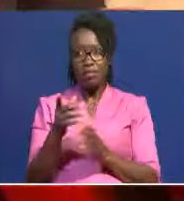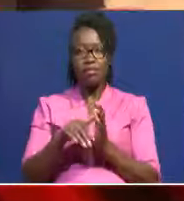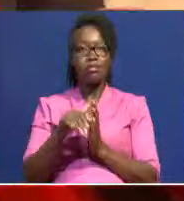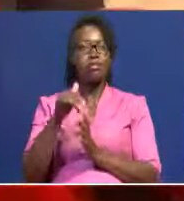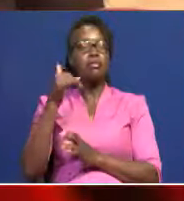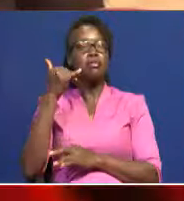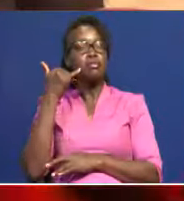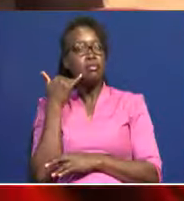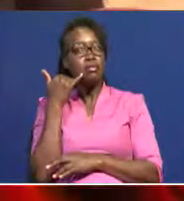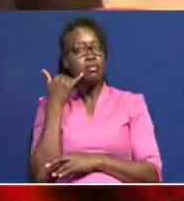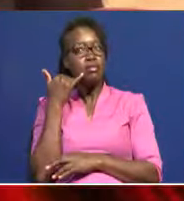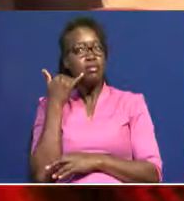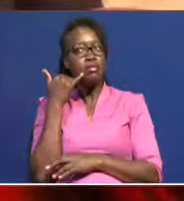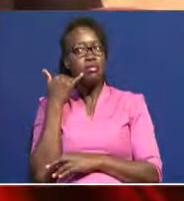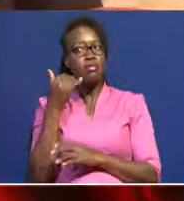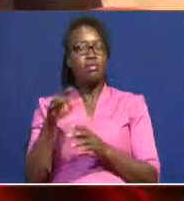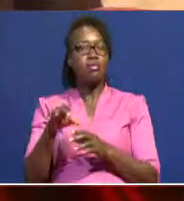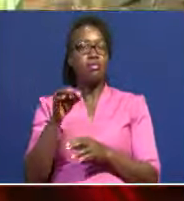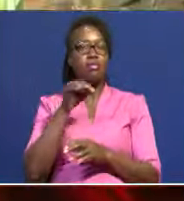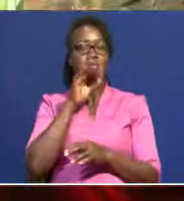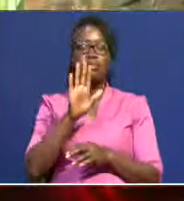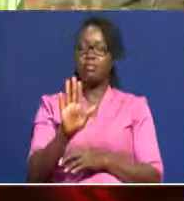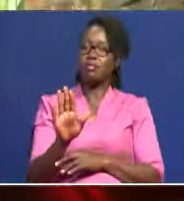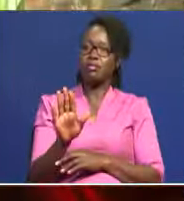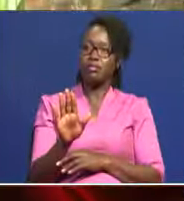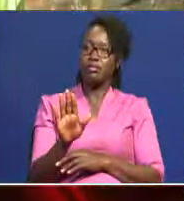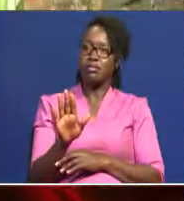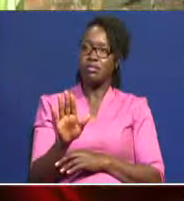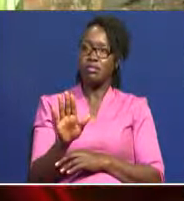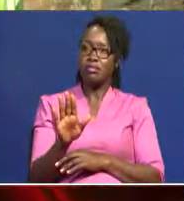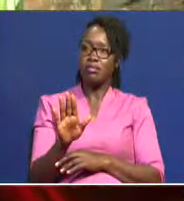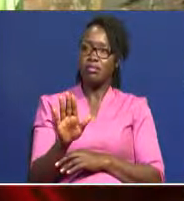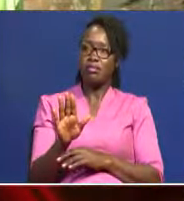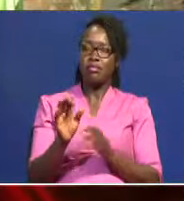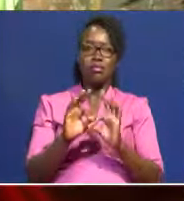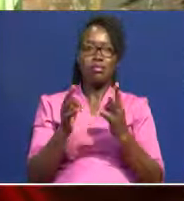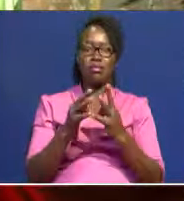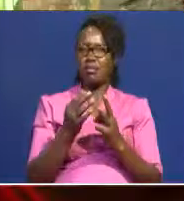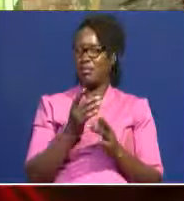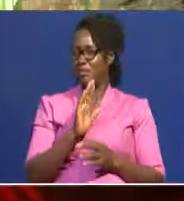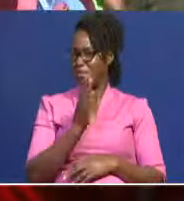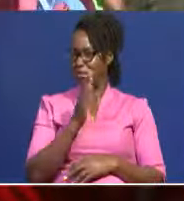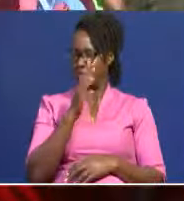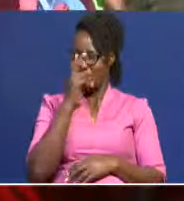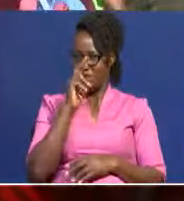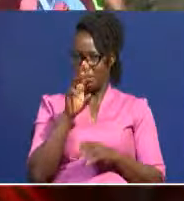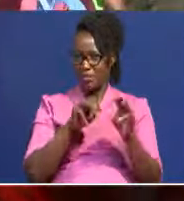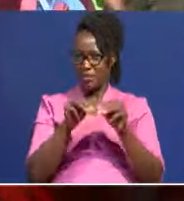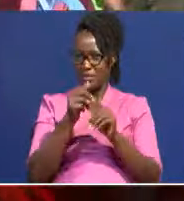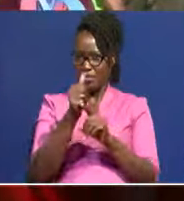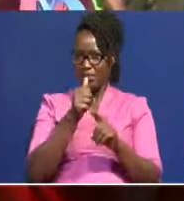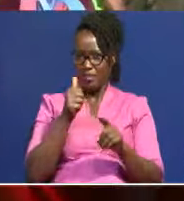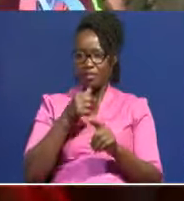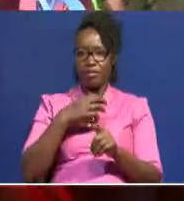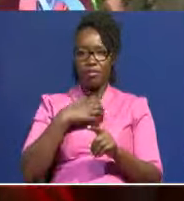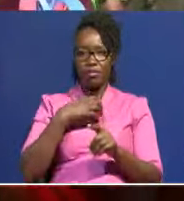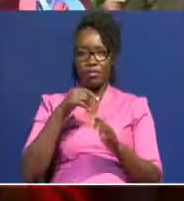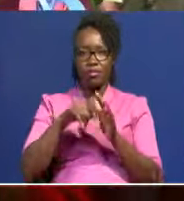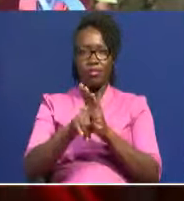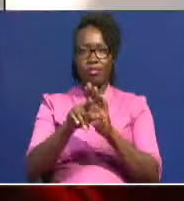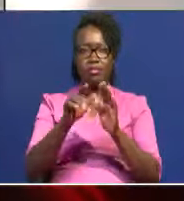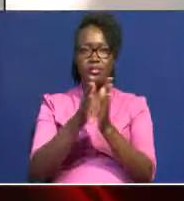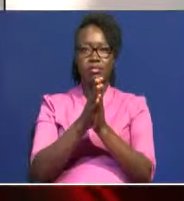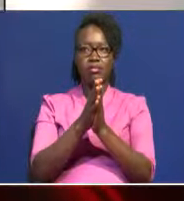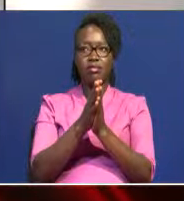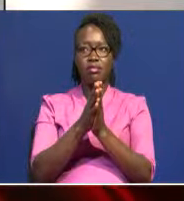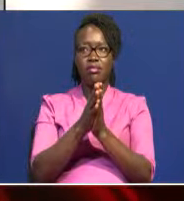by the school's deputy to pick their child. The Otara family, however, say the school management denied them permission to get their child